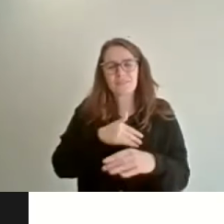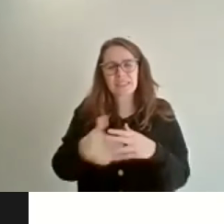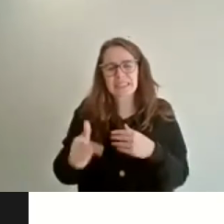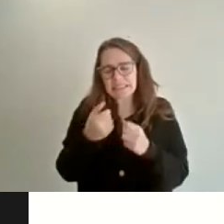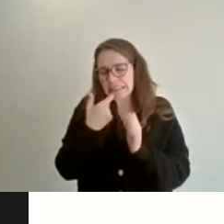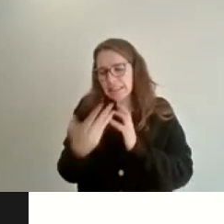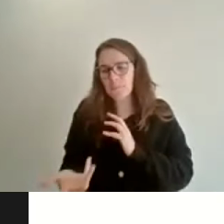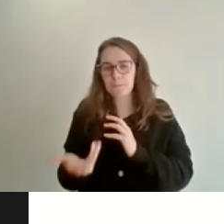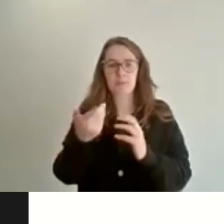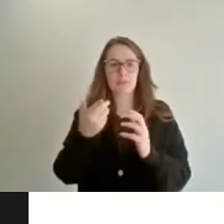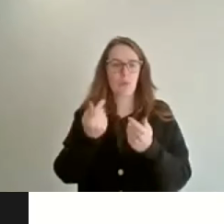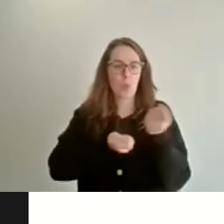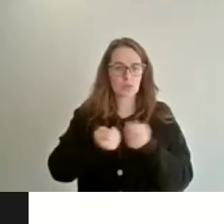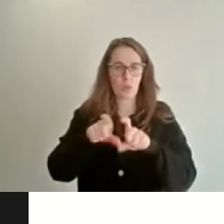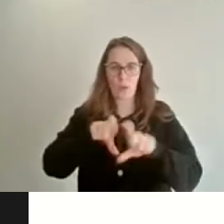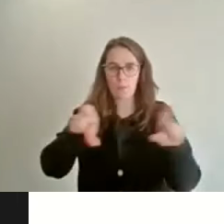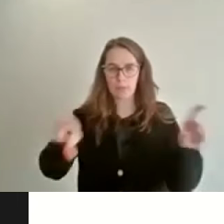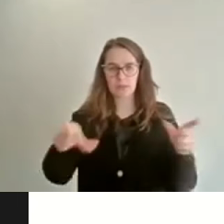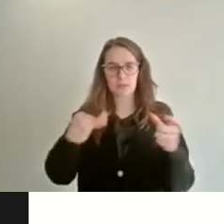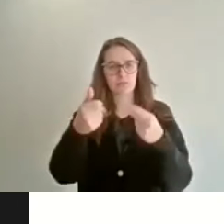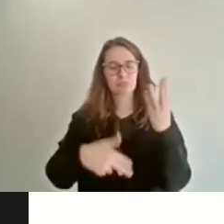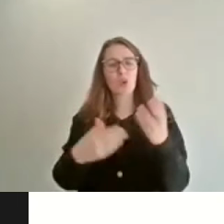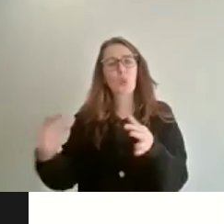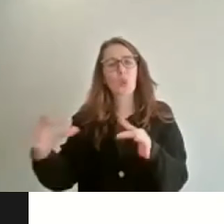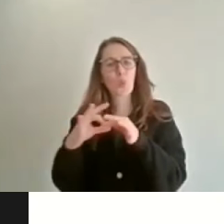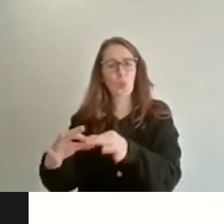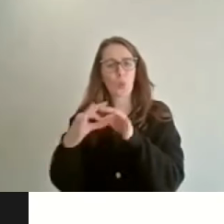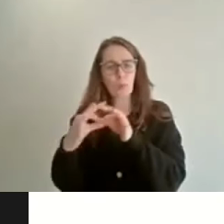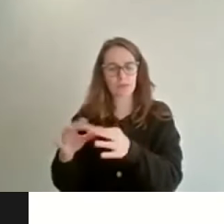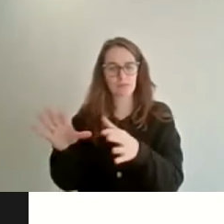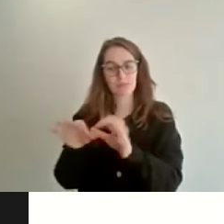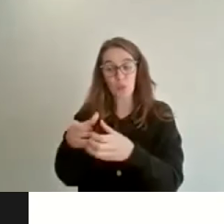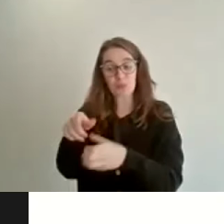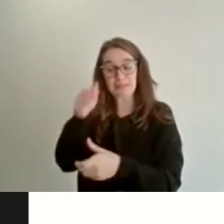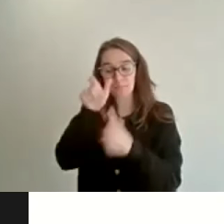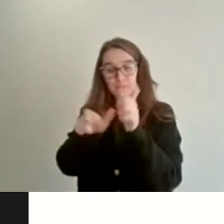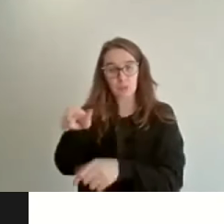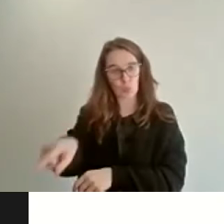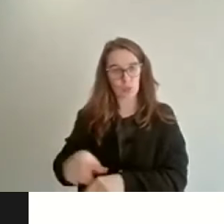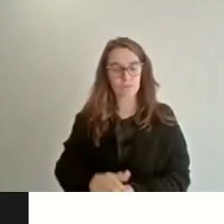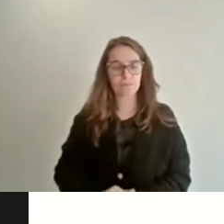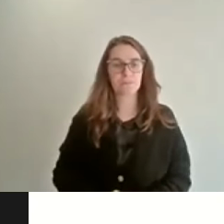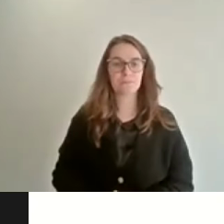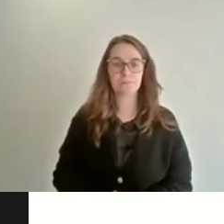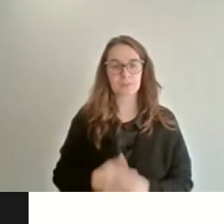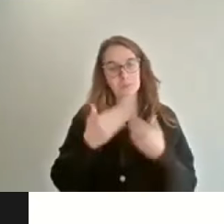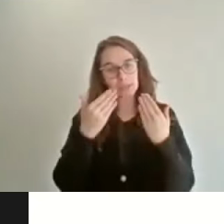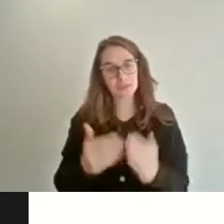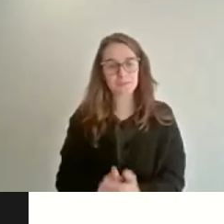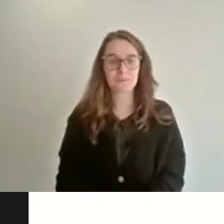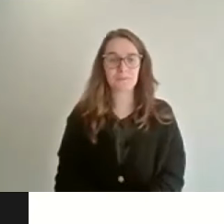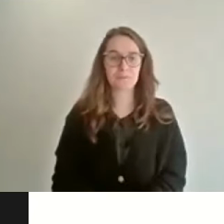cooperation with the members of the groups in question. Thank you.